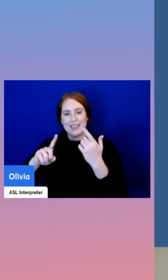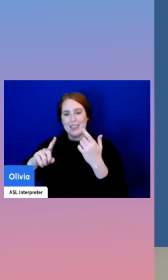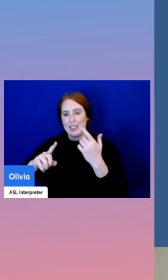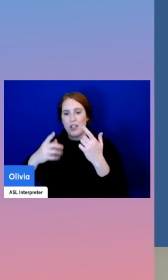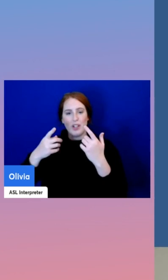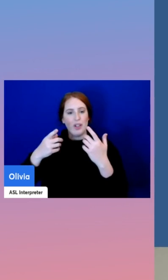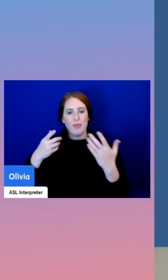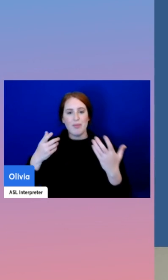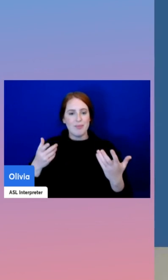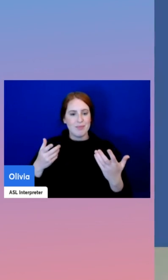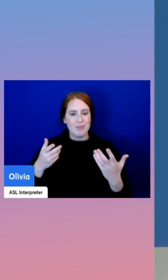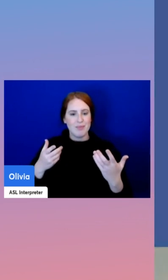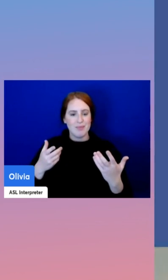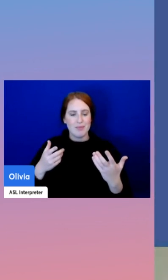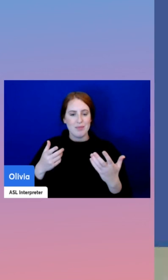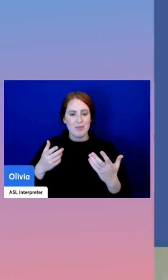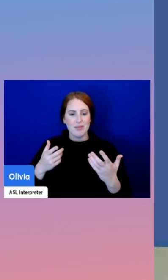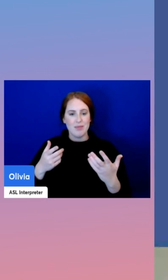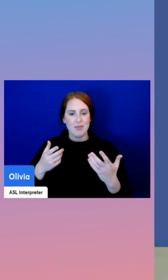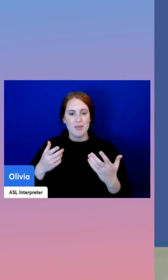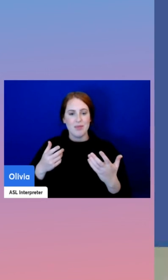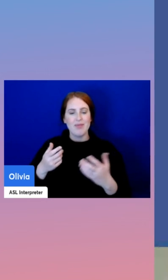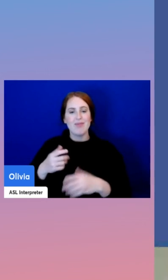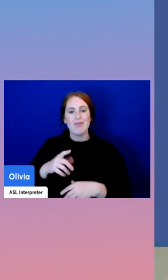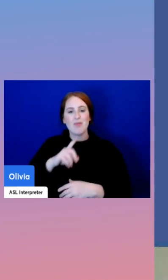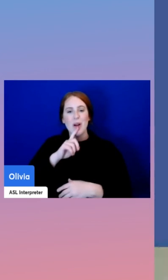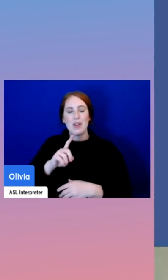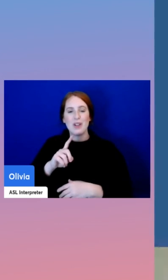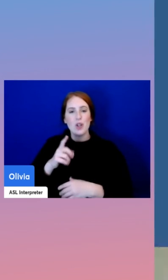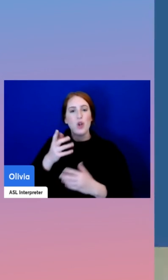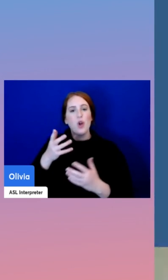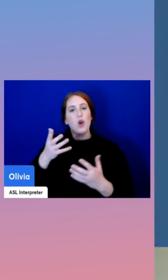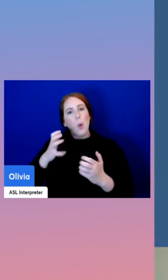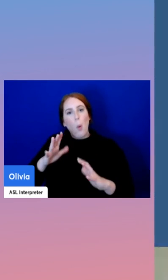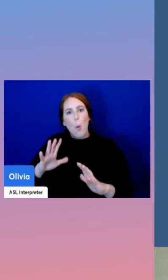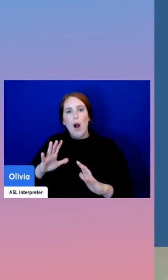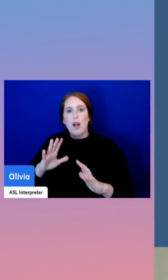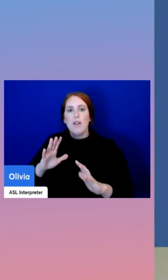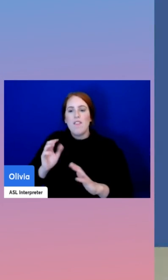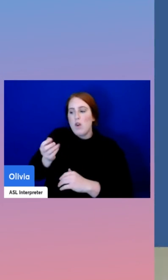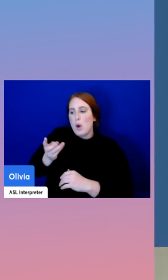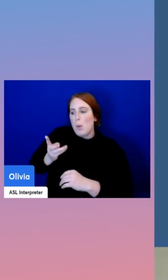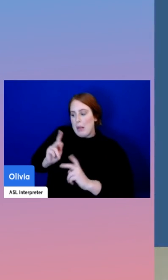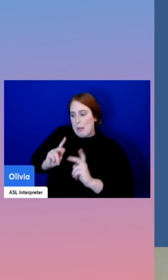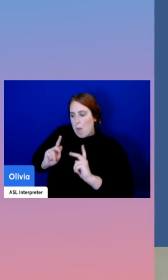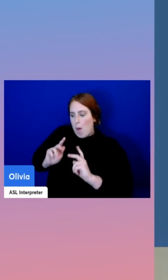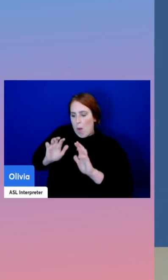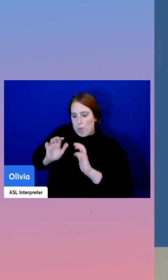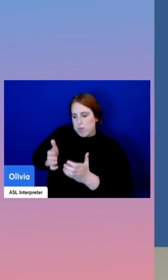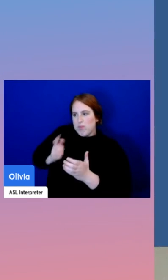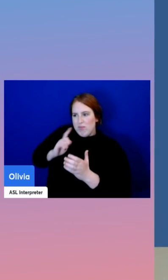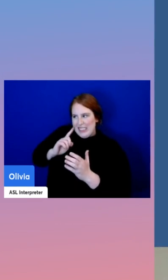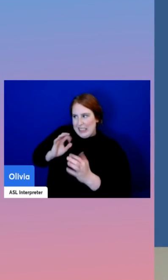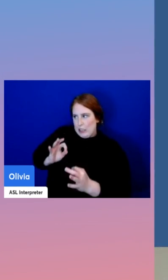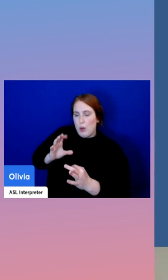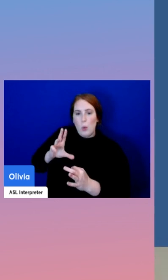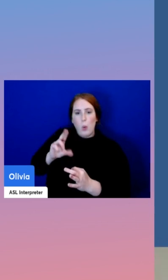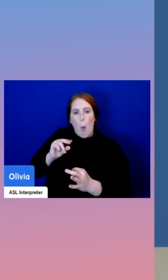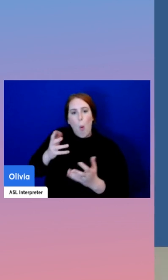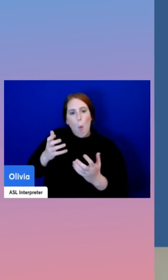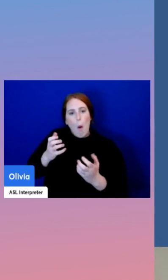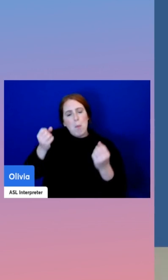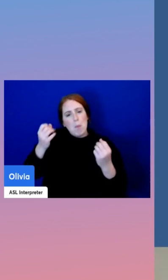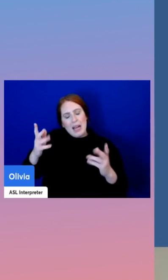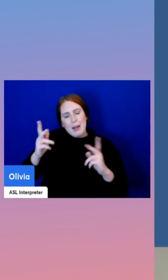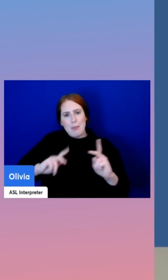very few people based involved decisions. You need to ensure that a lot of people are involved. Make sure that stakeholders from